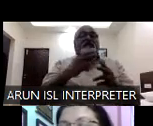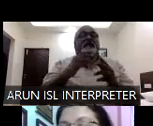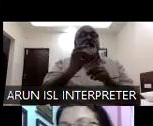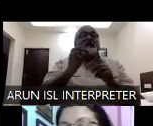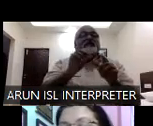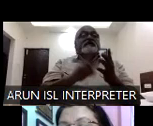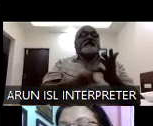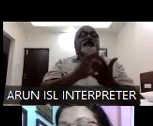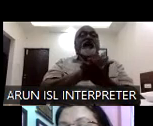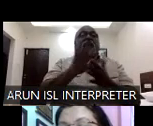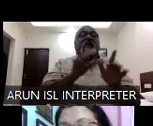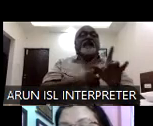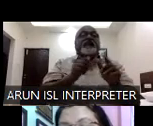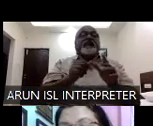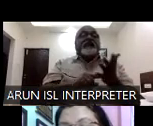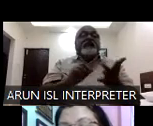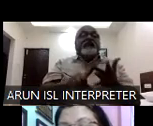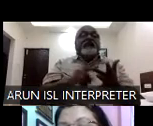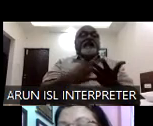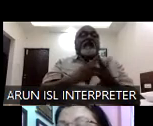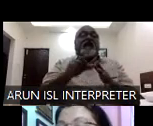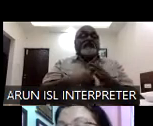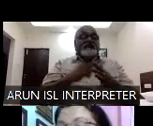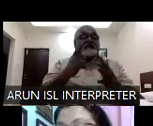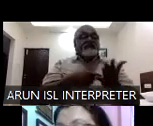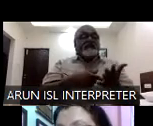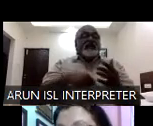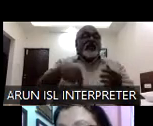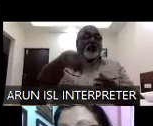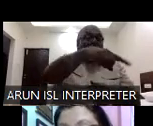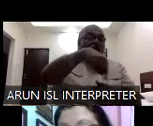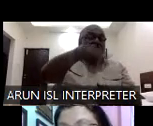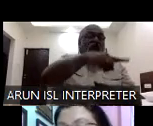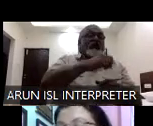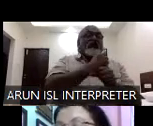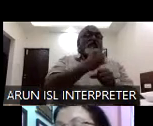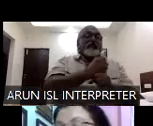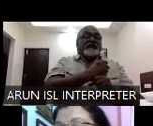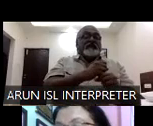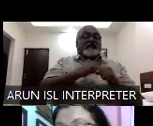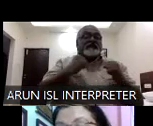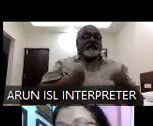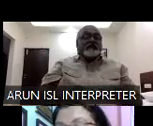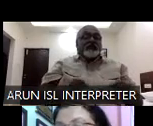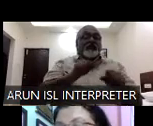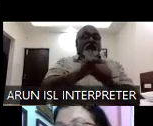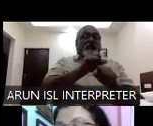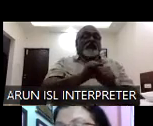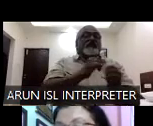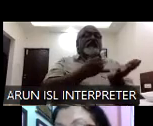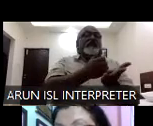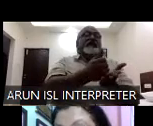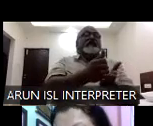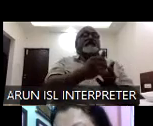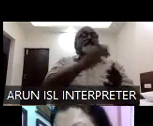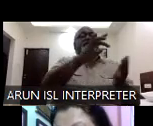where they, where the local governance system is in India is